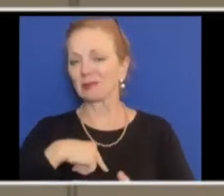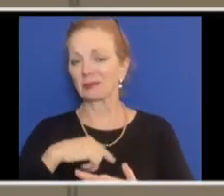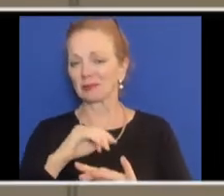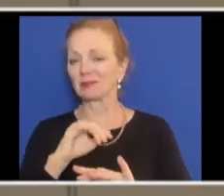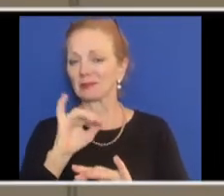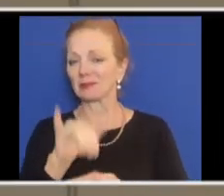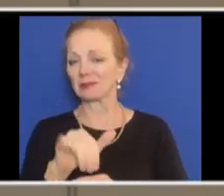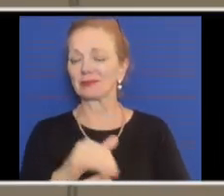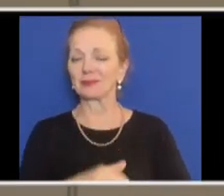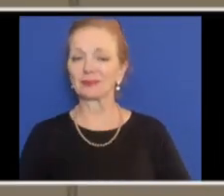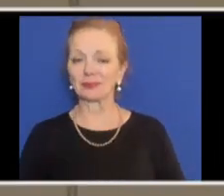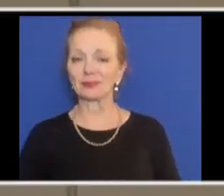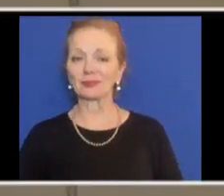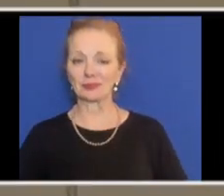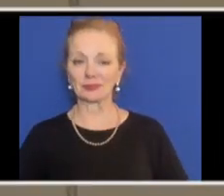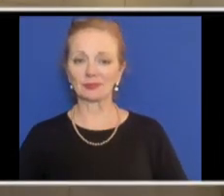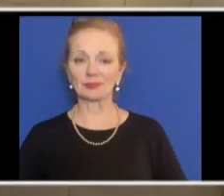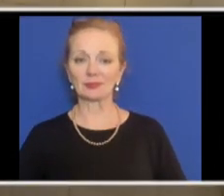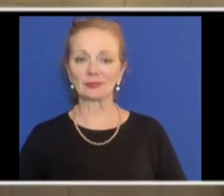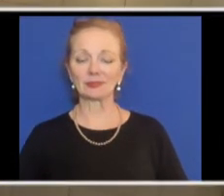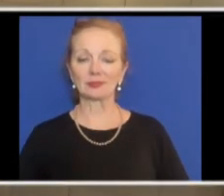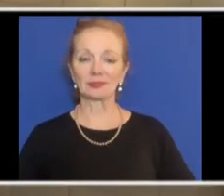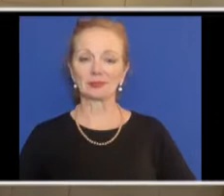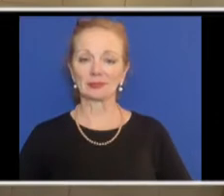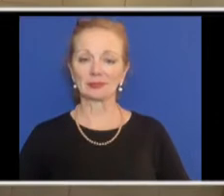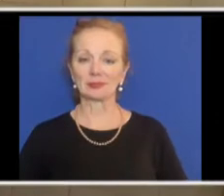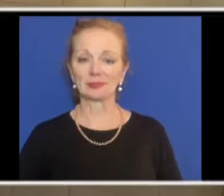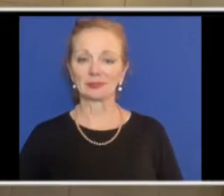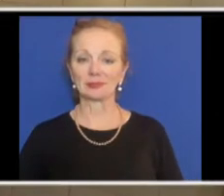thank you we have a motion